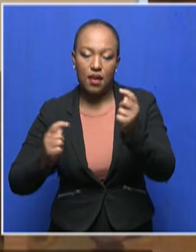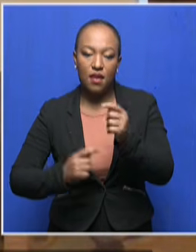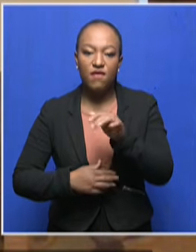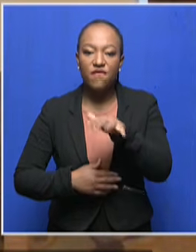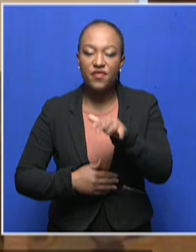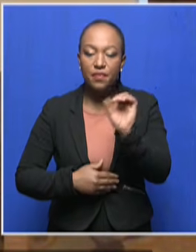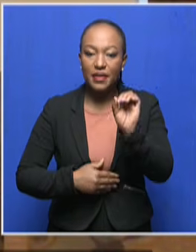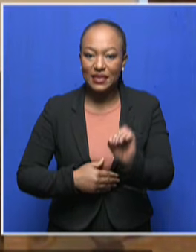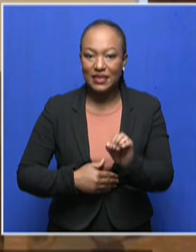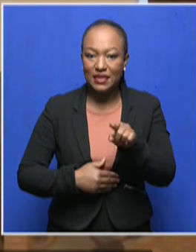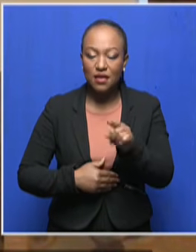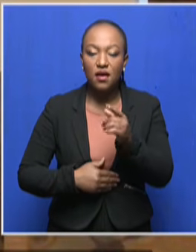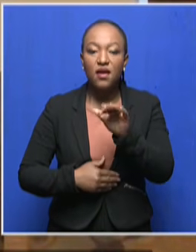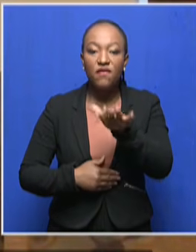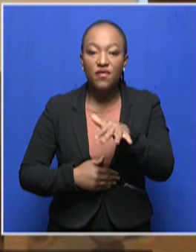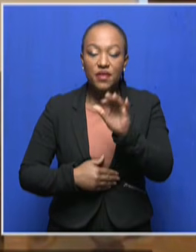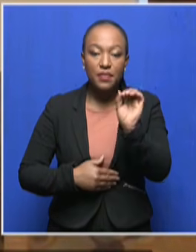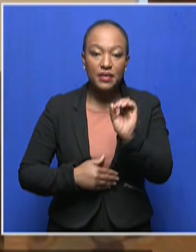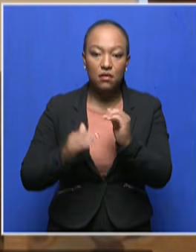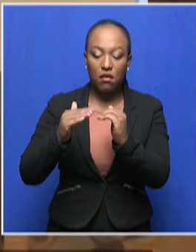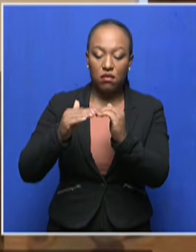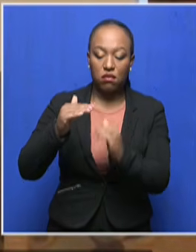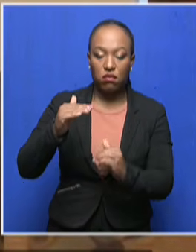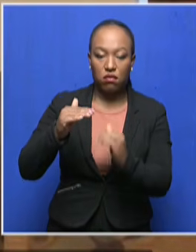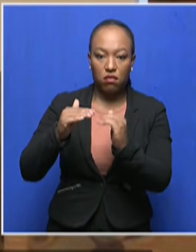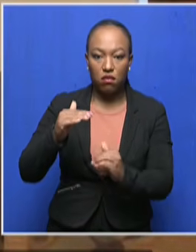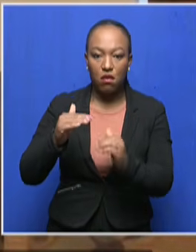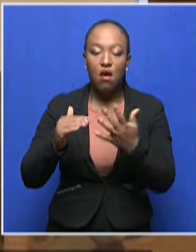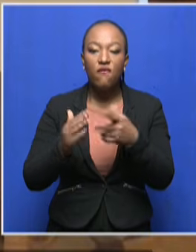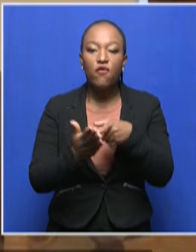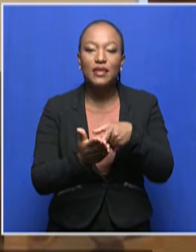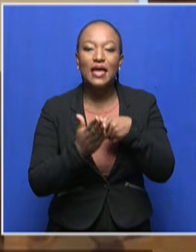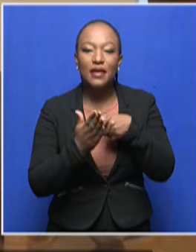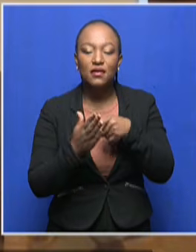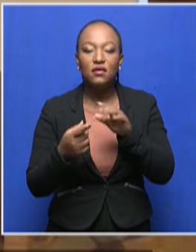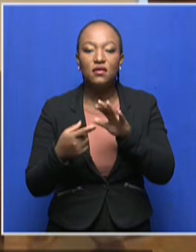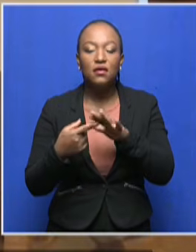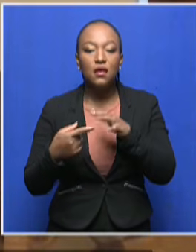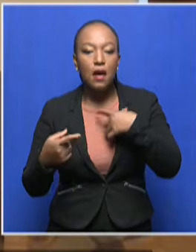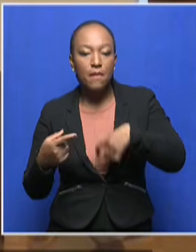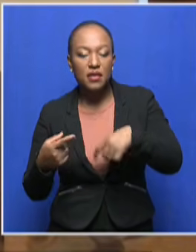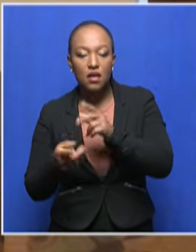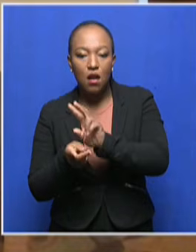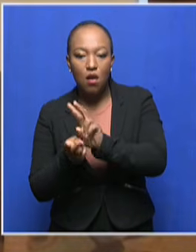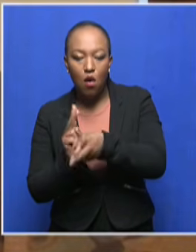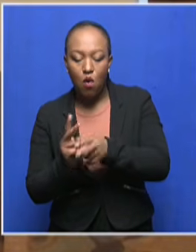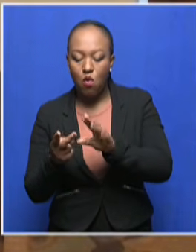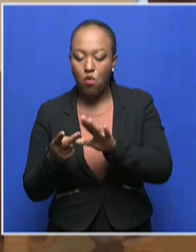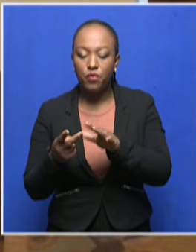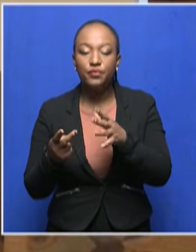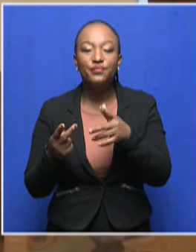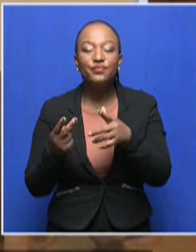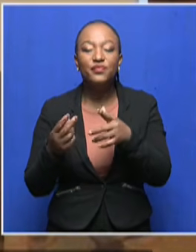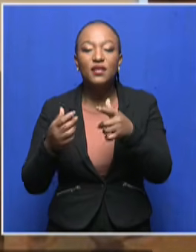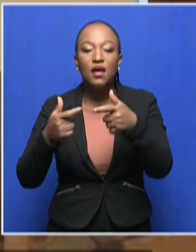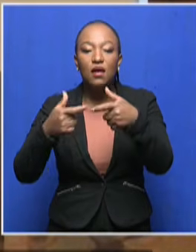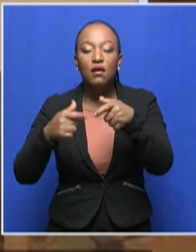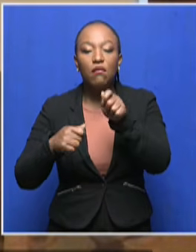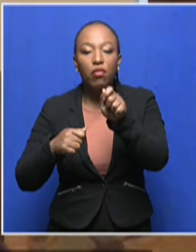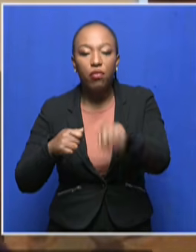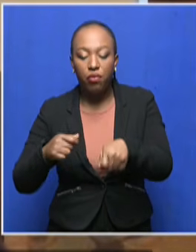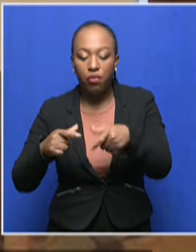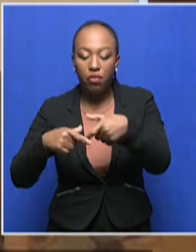just 15% and below is a sort of a comfortable amount that you're spending on unsecured debt. That's things like personal loans, revolving loans, credit cards, those type of things.